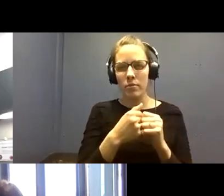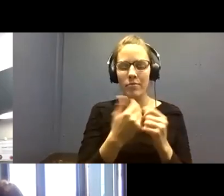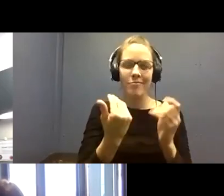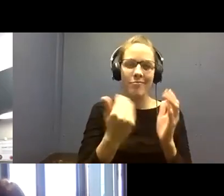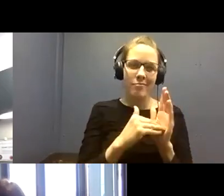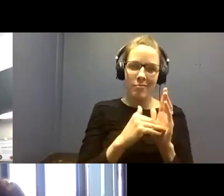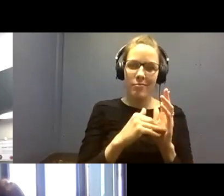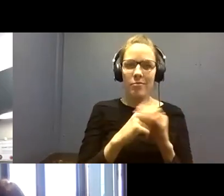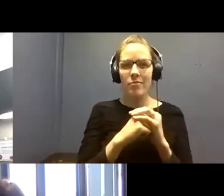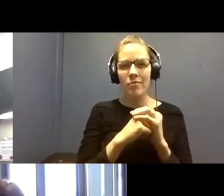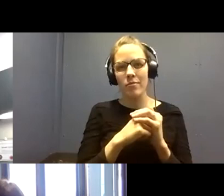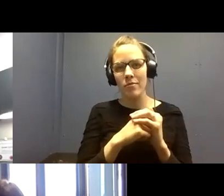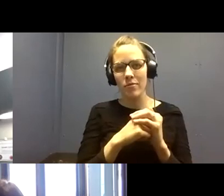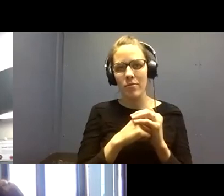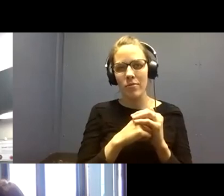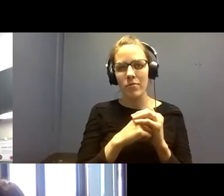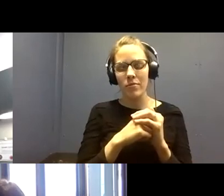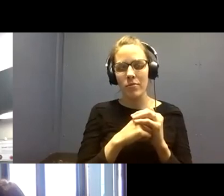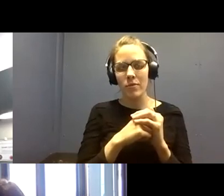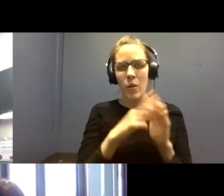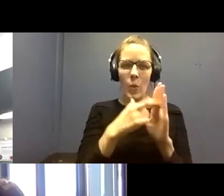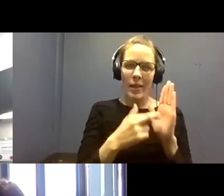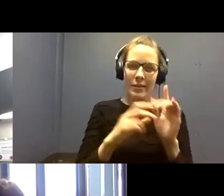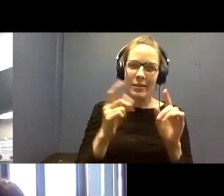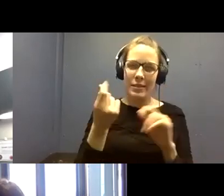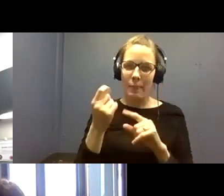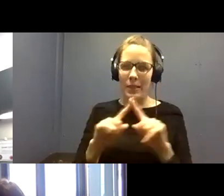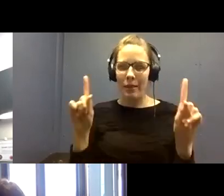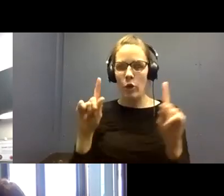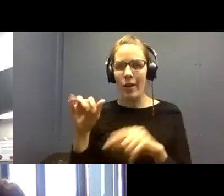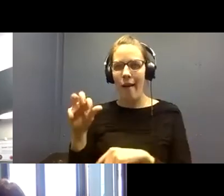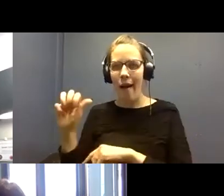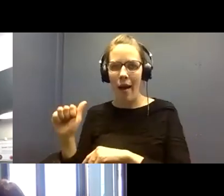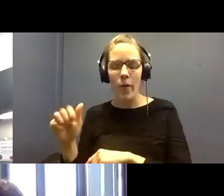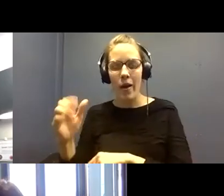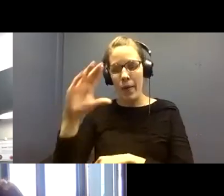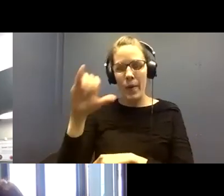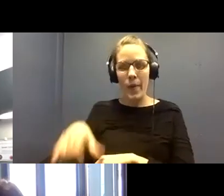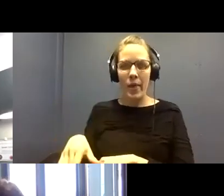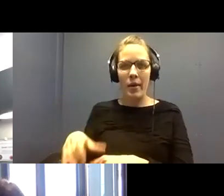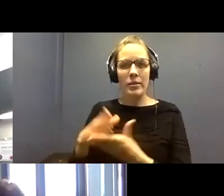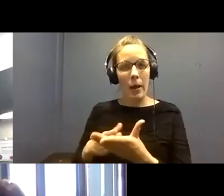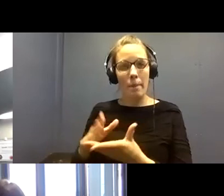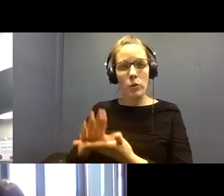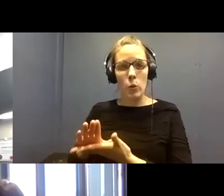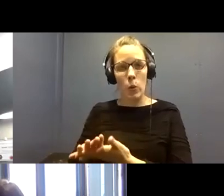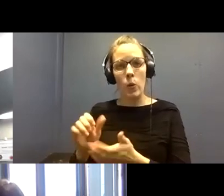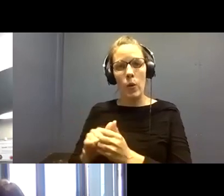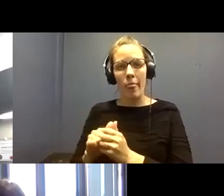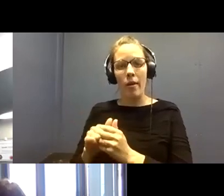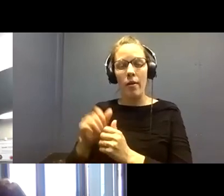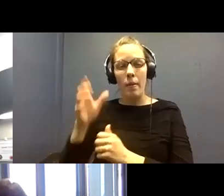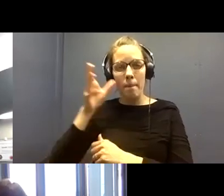again, the rules a little bit different in Iowa. So I do know that some schools with parent